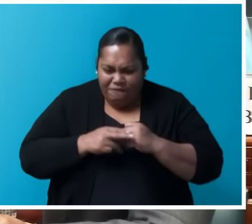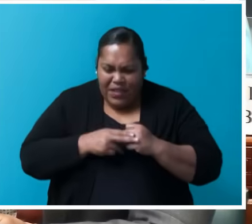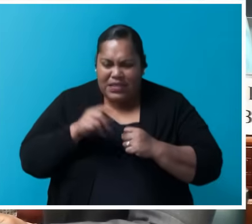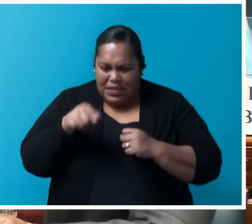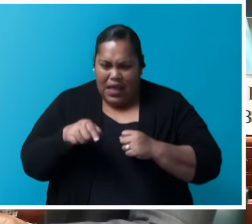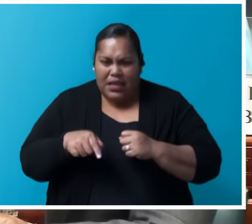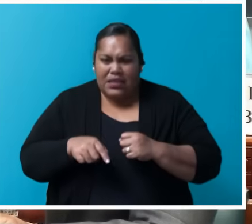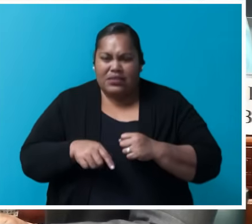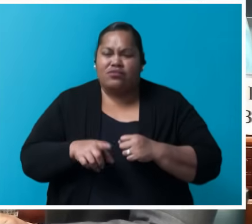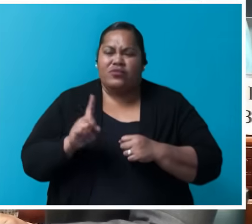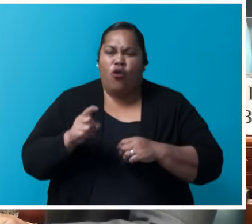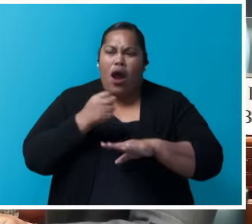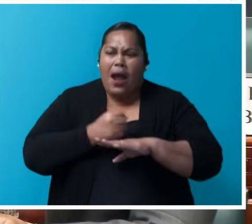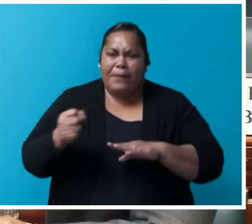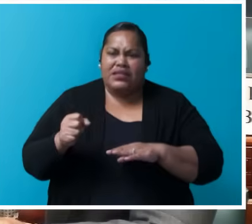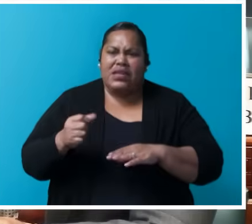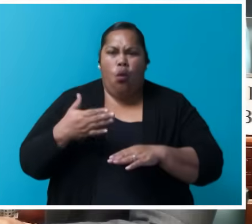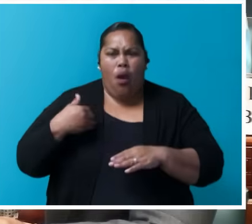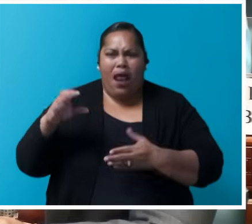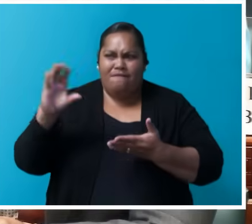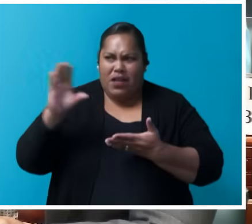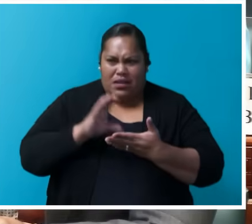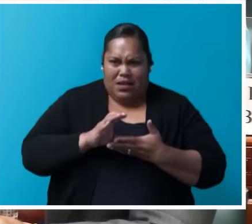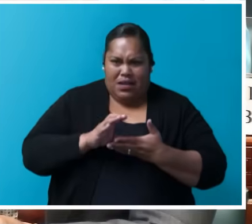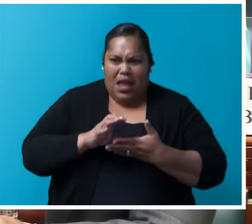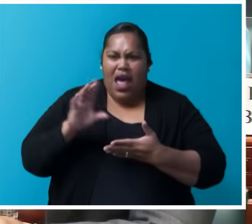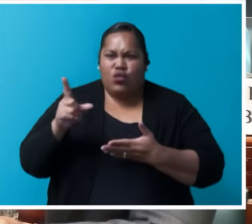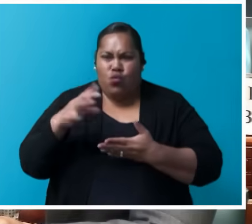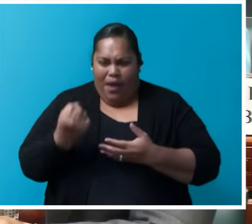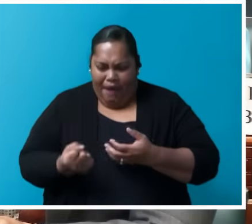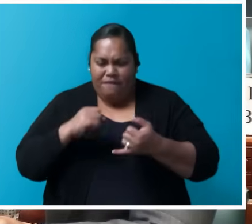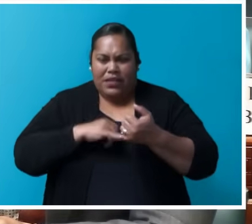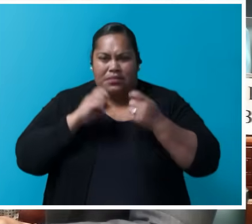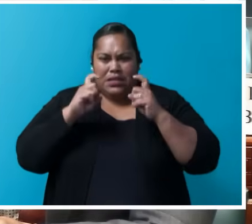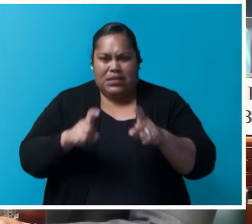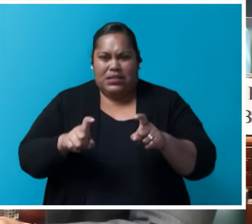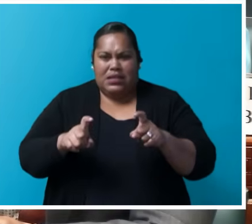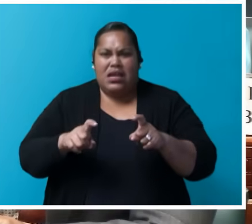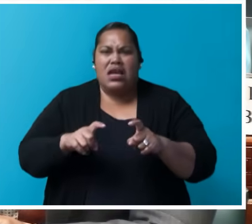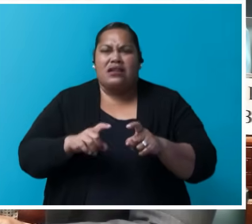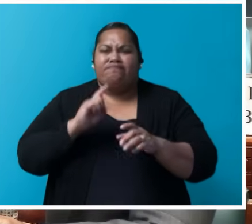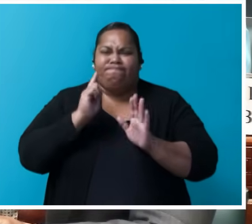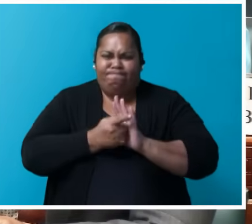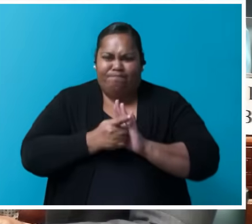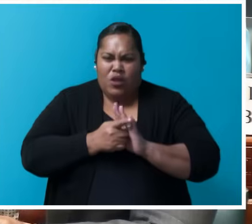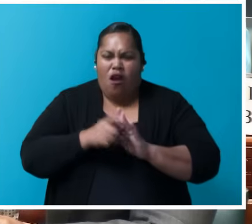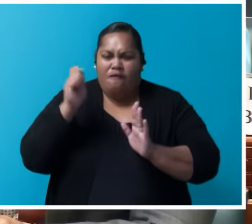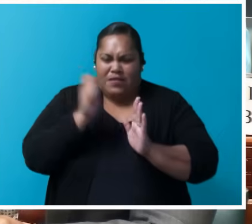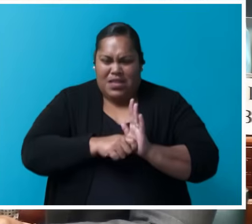well funded and we return to a path of fiscal sustainability. We undertook some immediate decisive tax